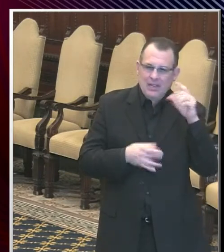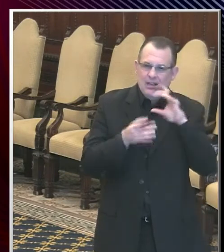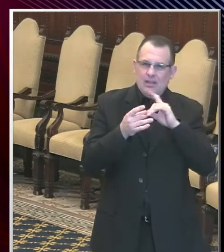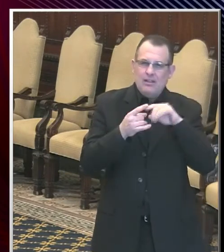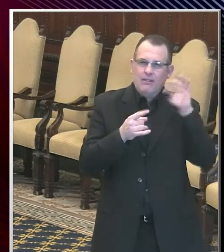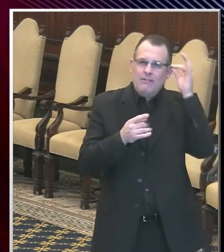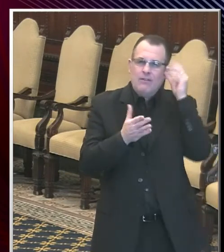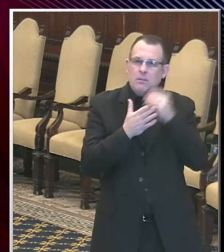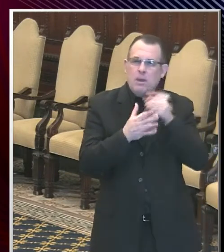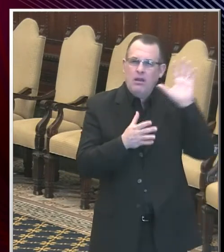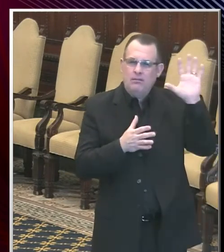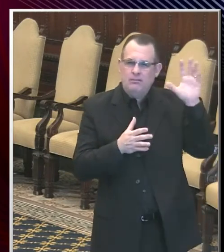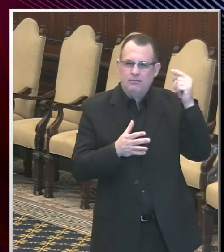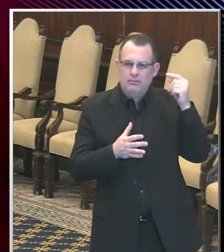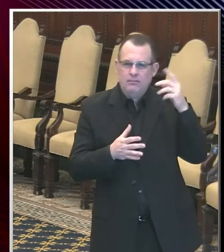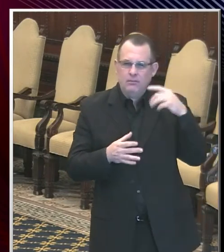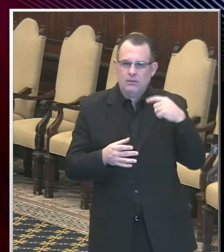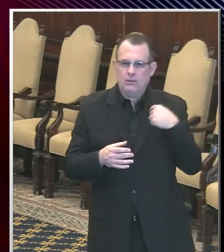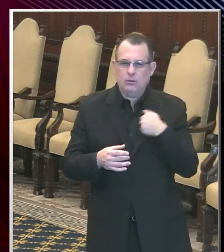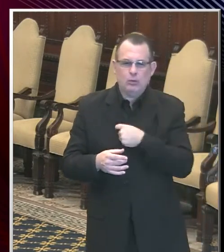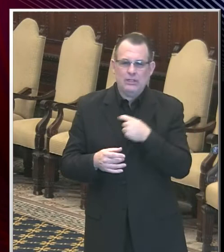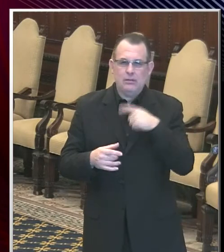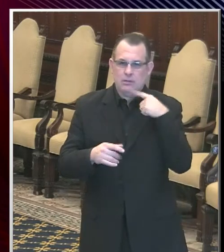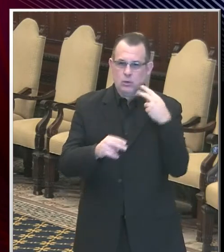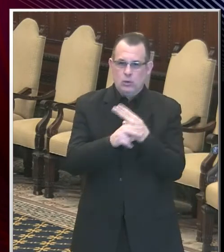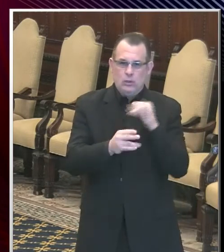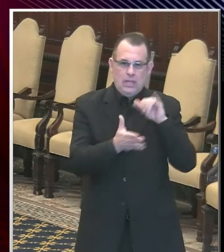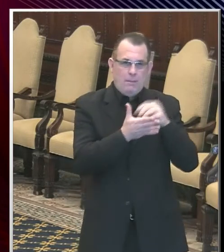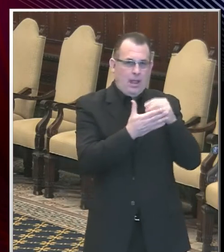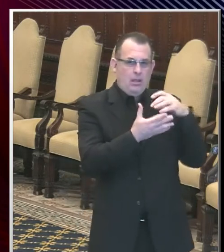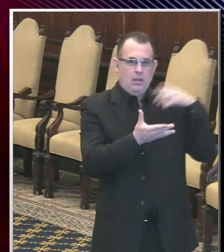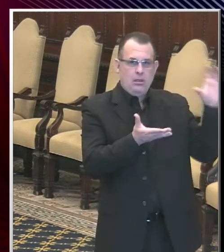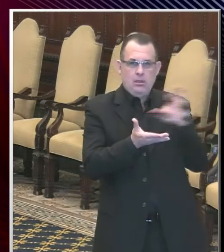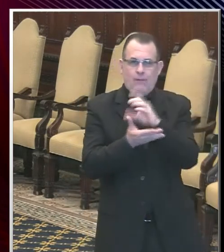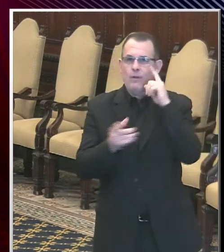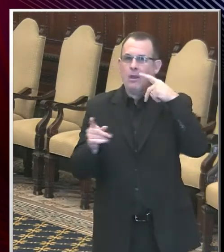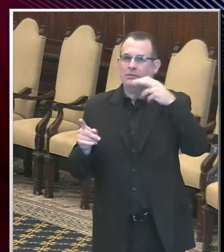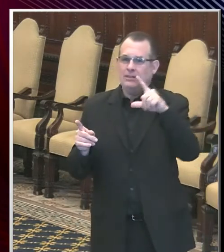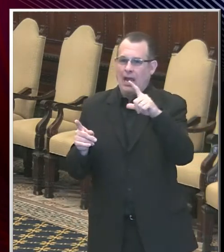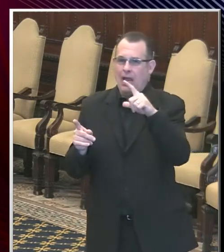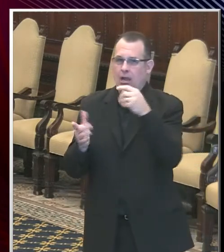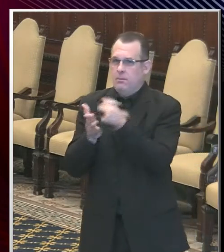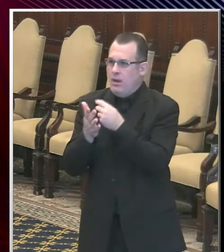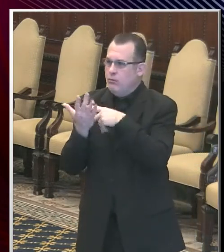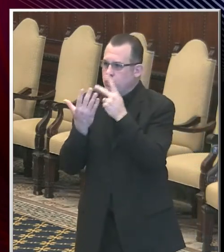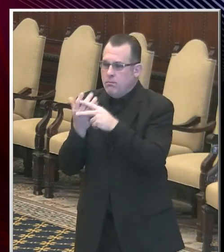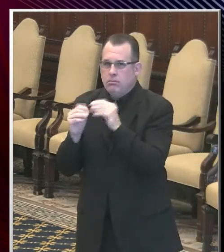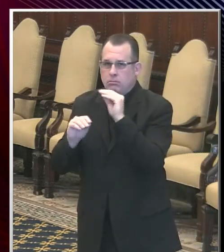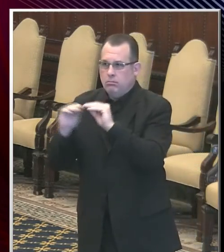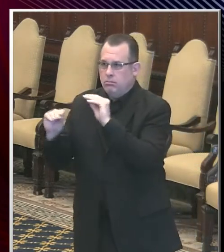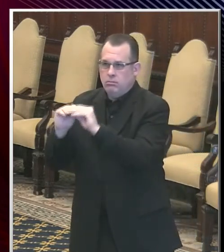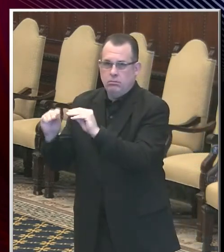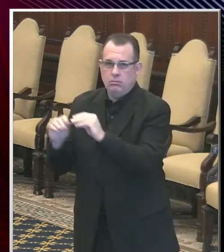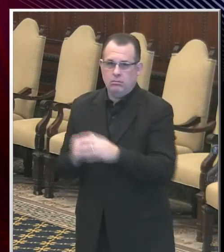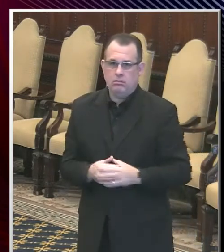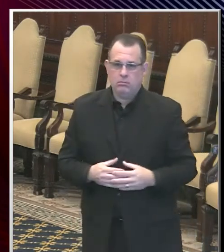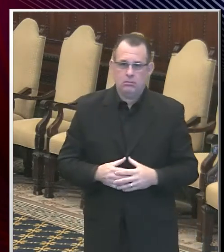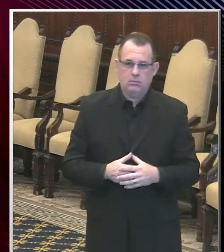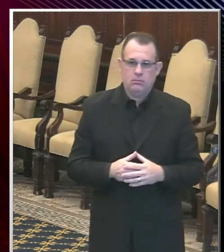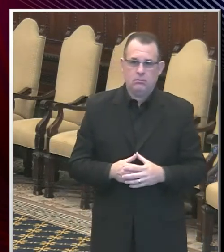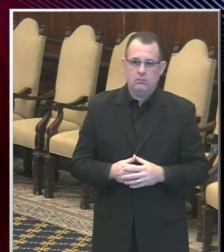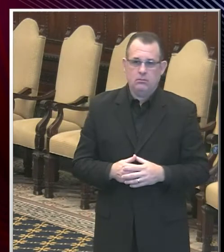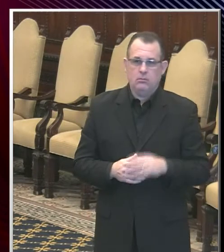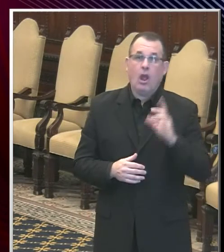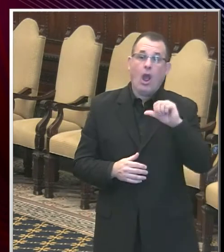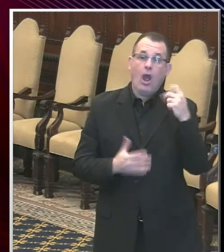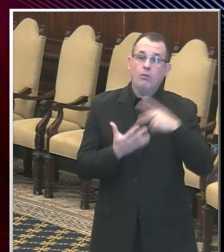those PHL rental assistance programs and supports. Okay. Are there any other programs that you